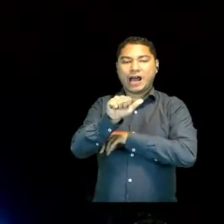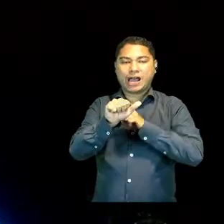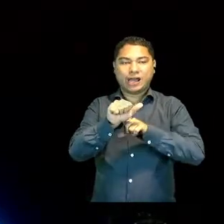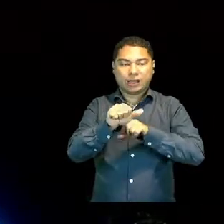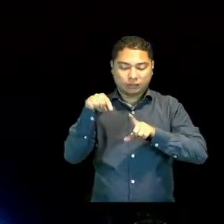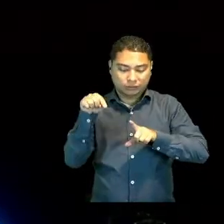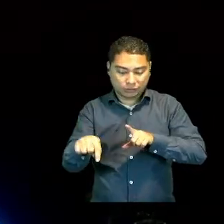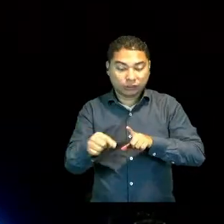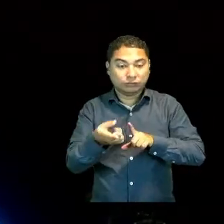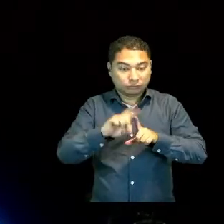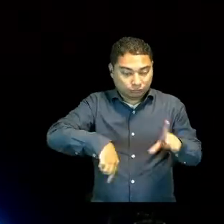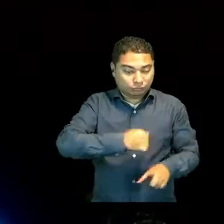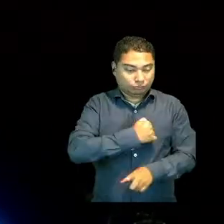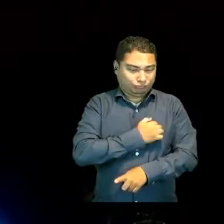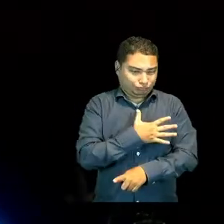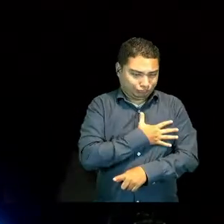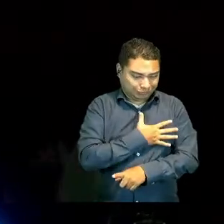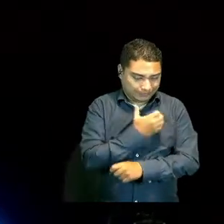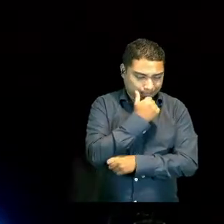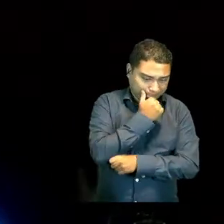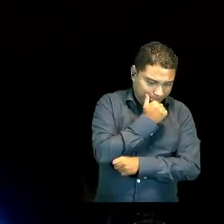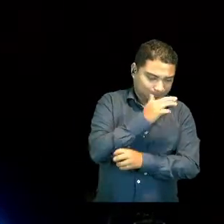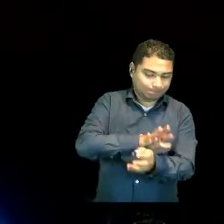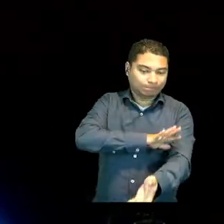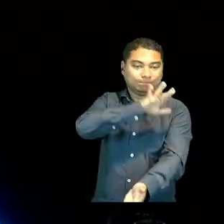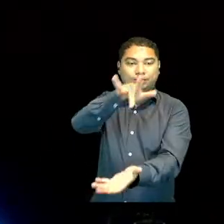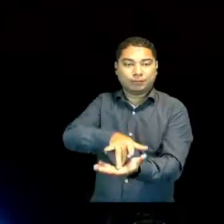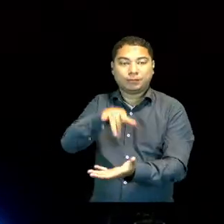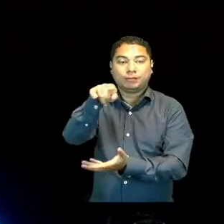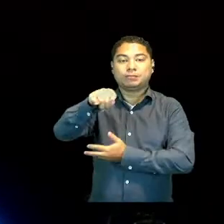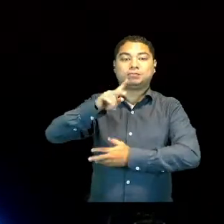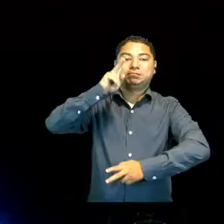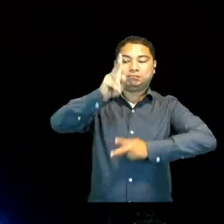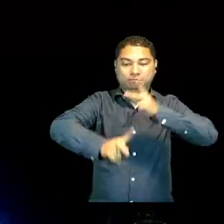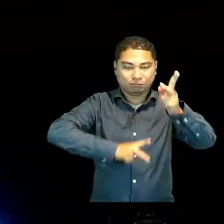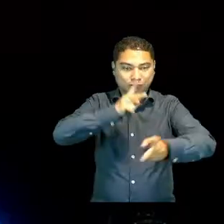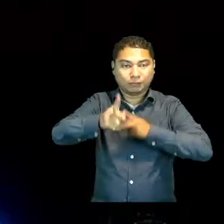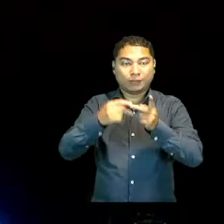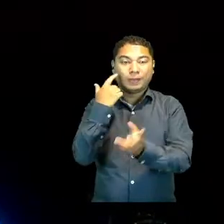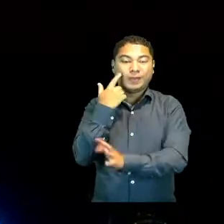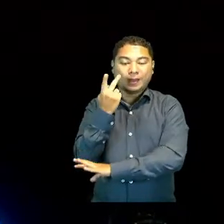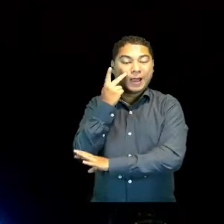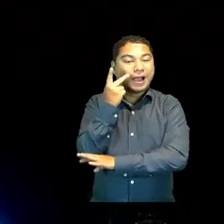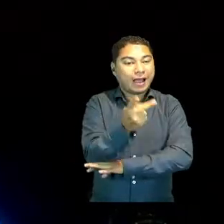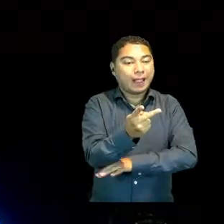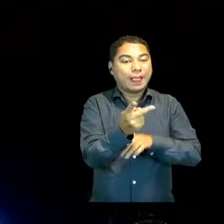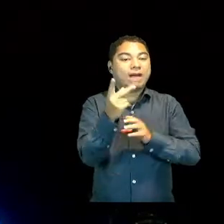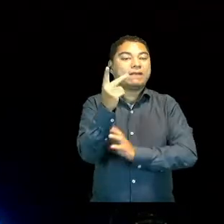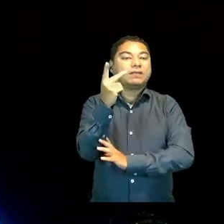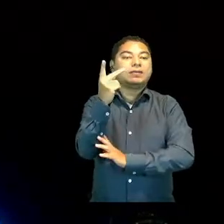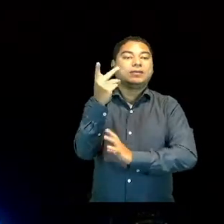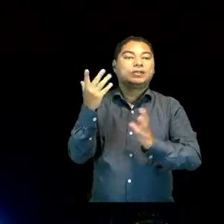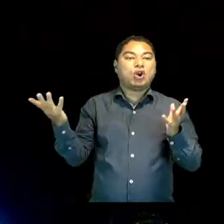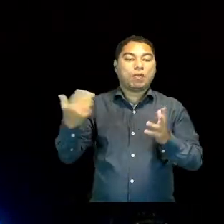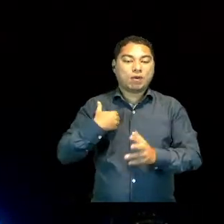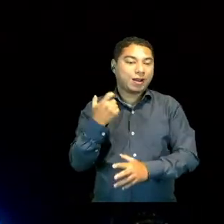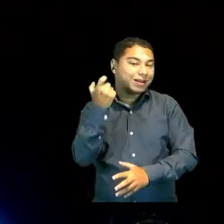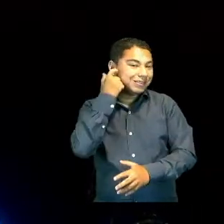this opportunity to visit La Tuma and to see Francia in her